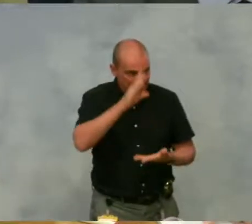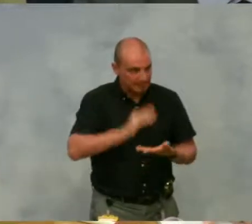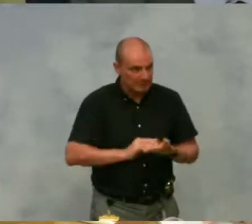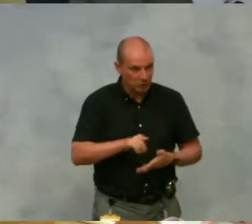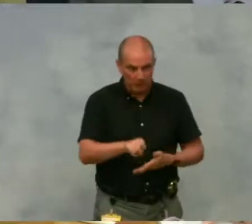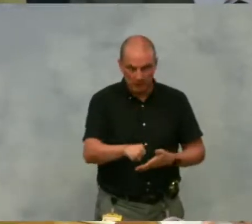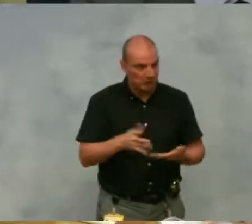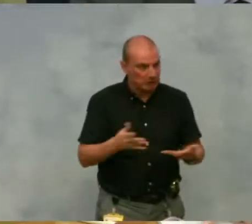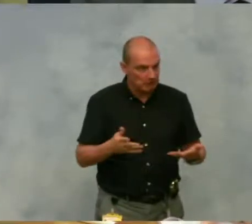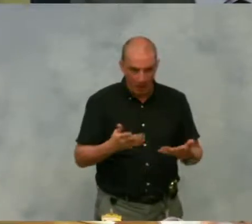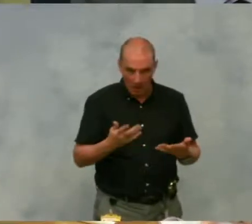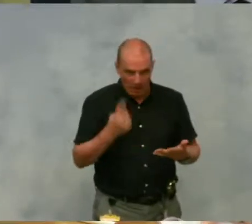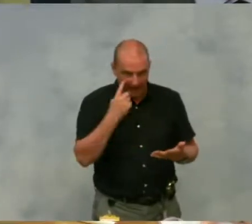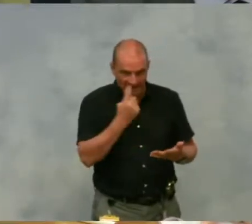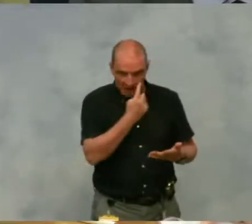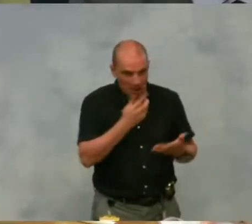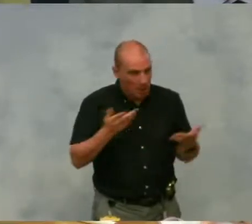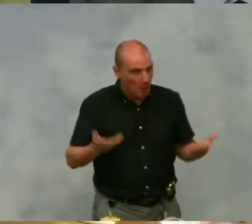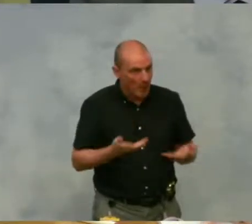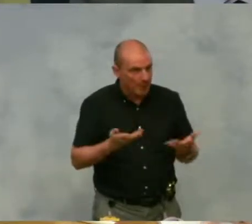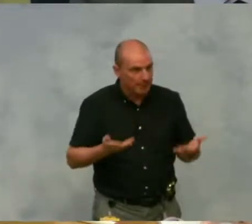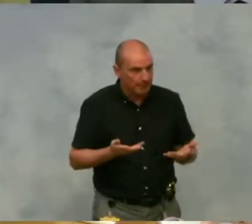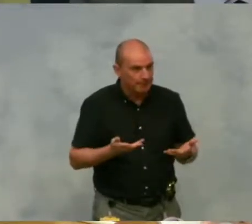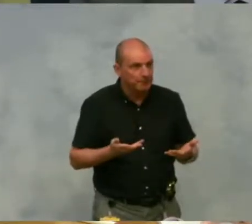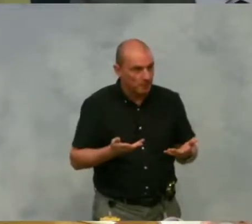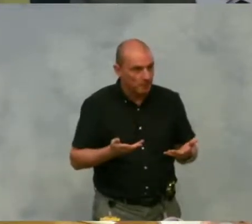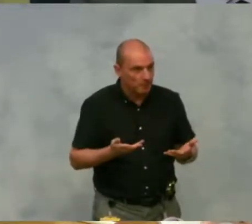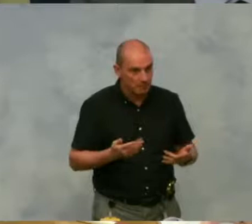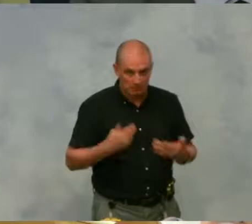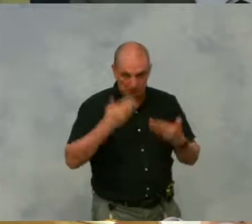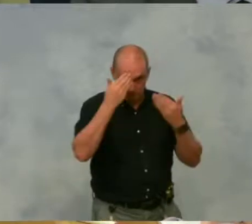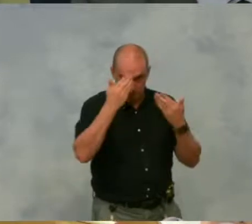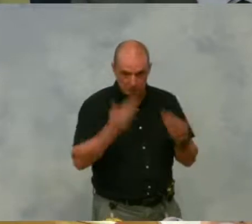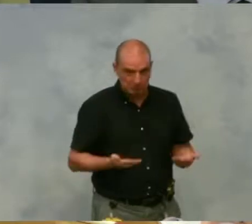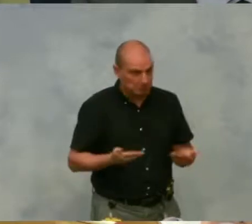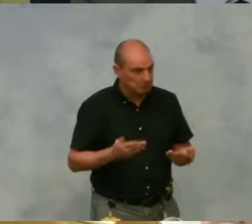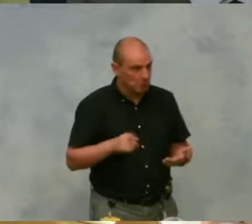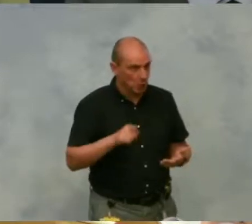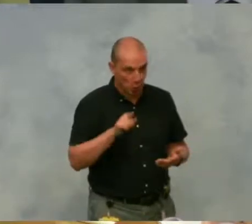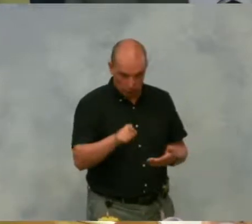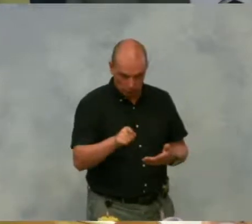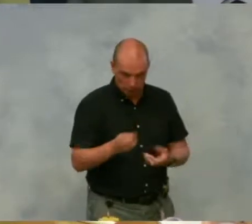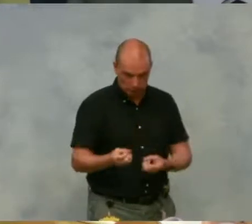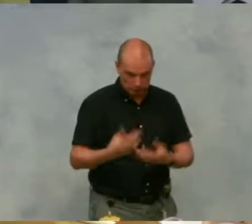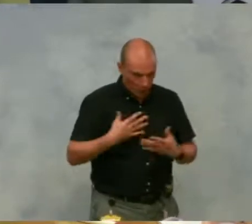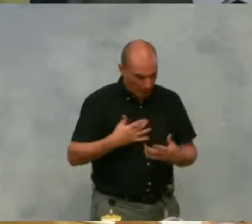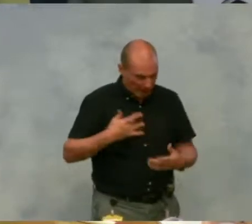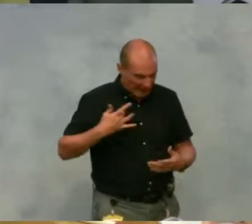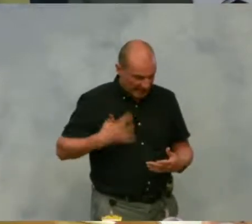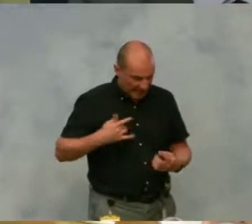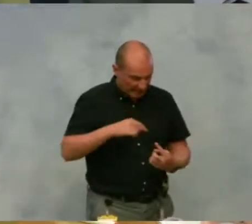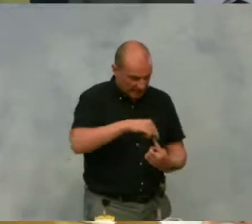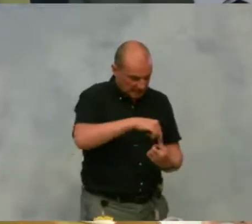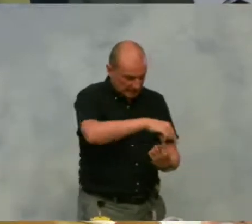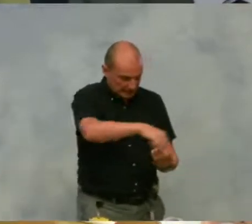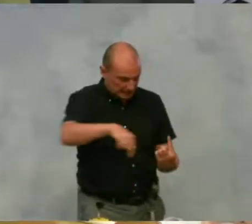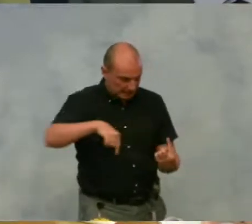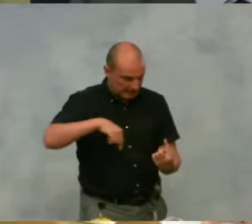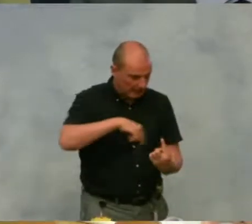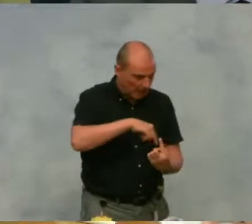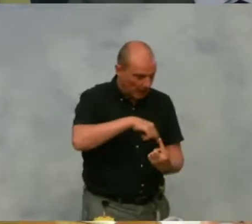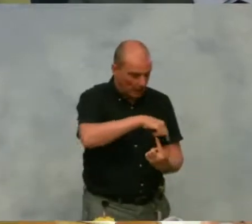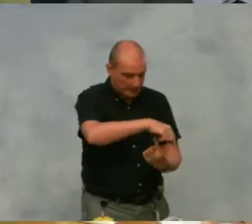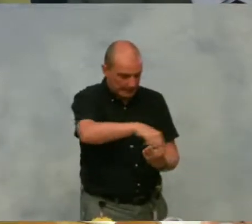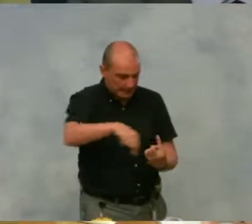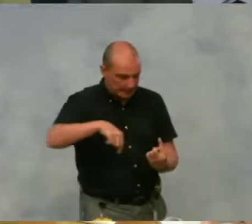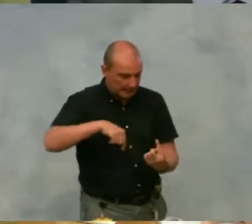mentioned. So I don't know whether that life cycle of monitoring, review, improvement that's mentioned in the constant monitoring